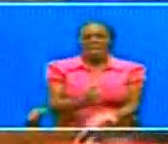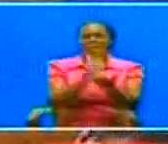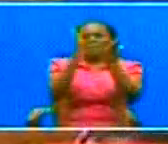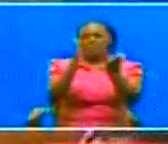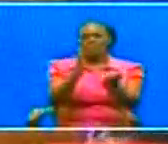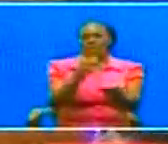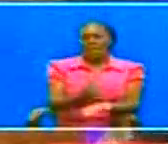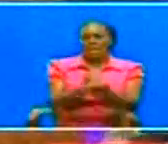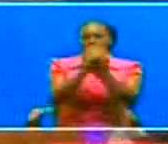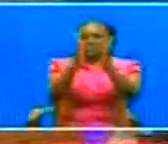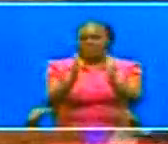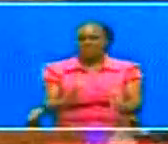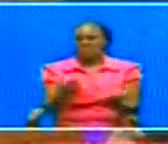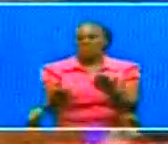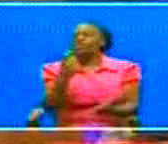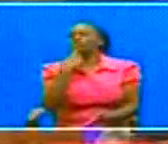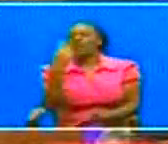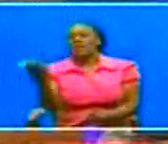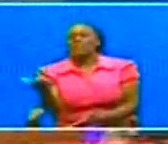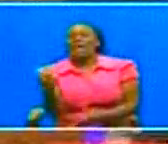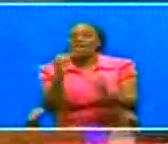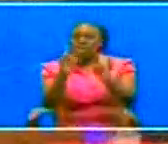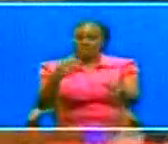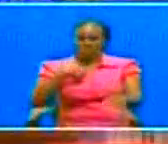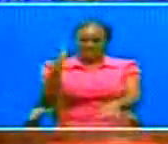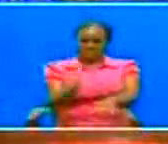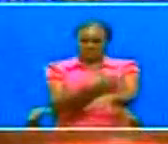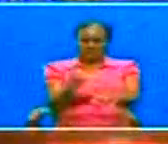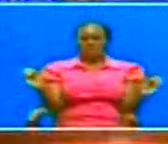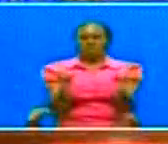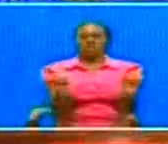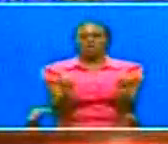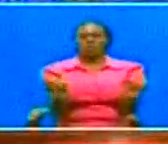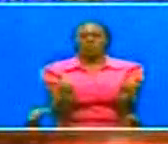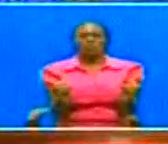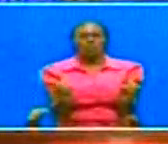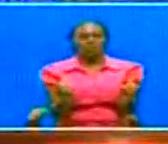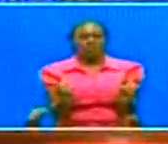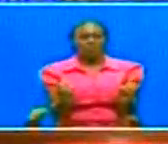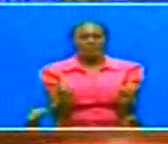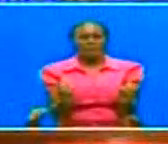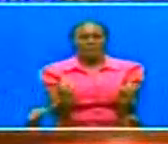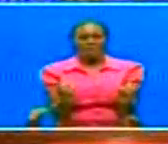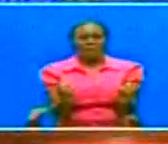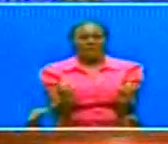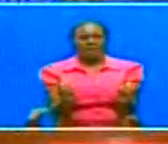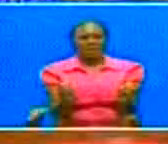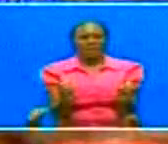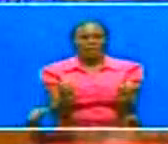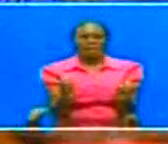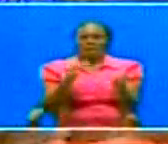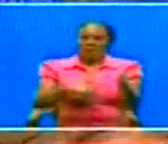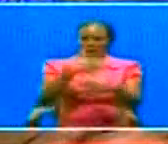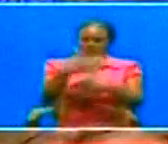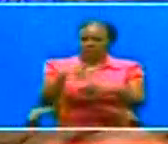in Turkana or something crazy. Yeah. Or you'd probably be in Atlanta, lost in, you know. By the way, after you